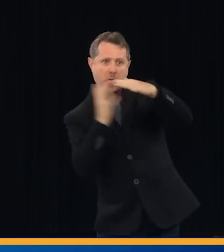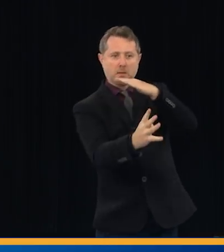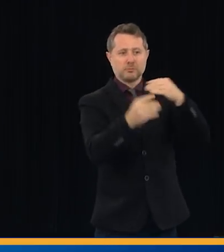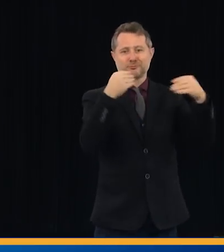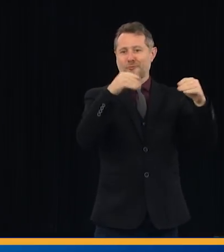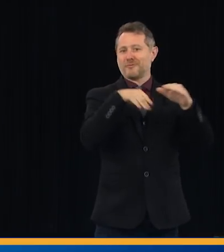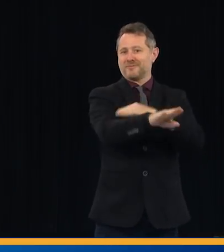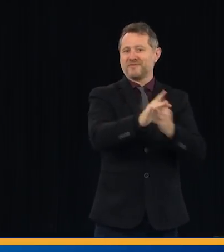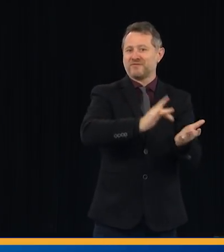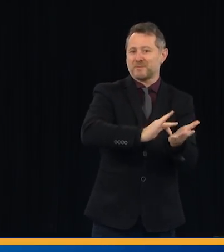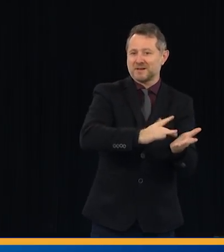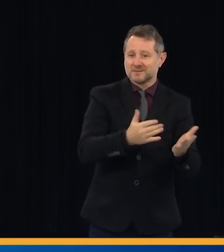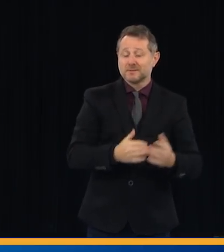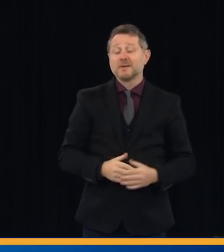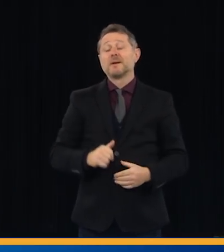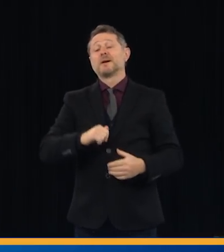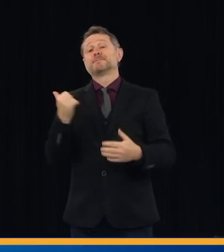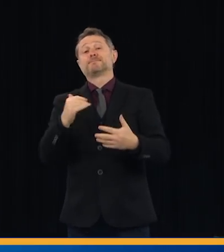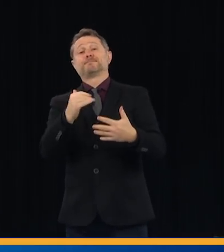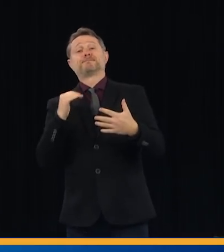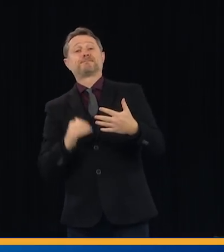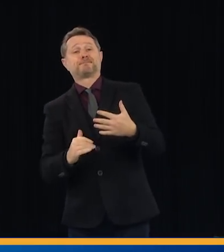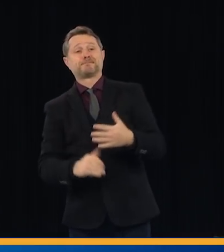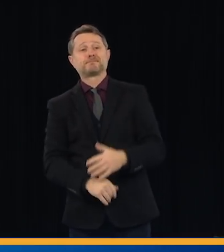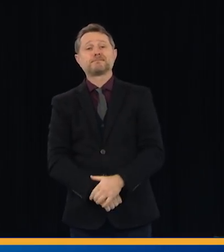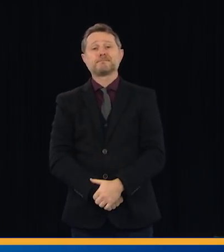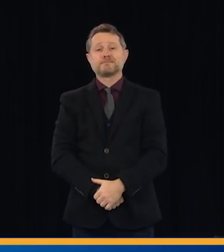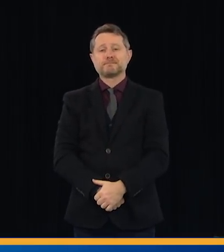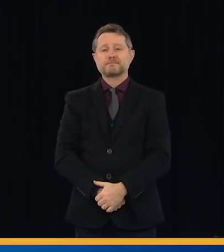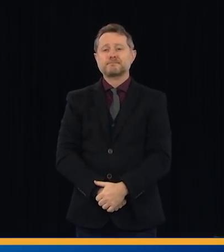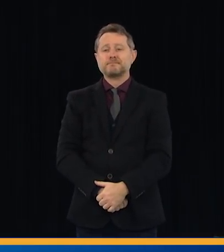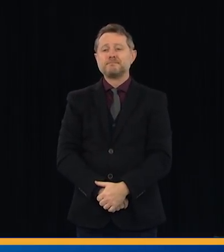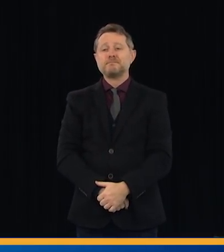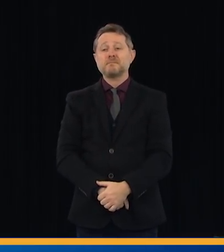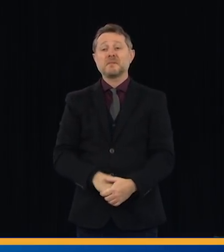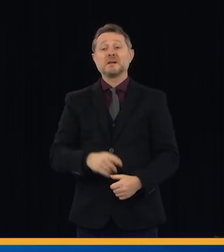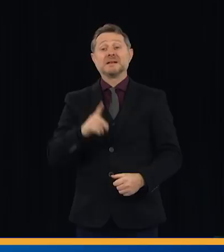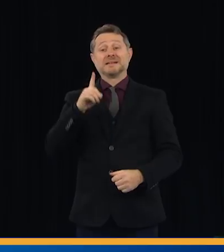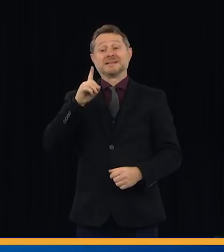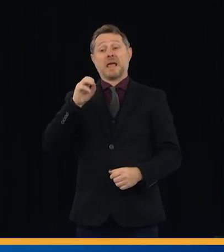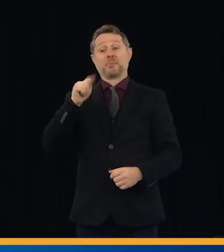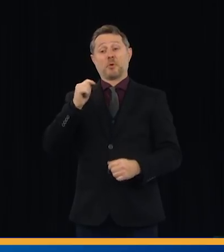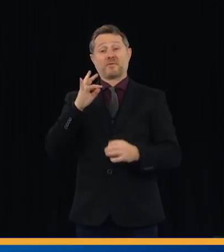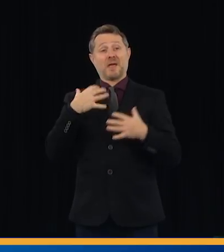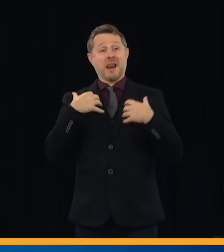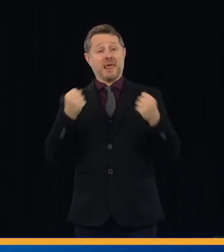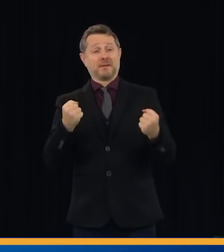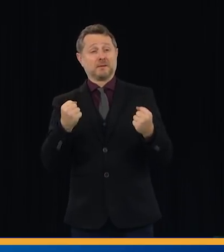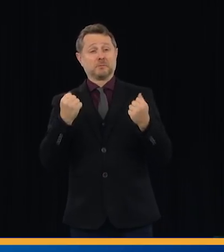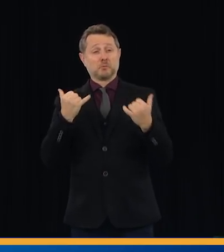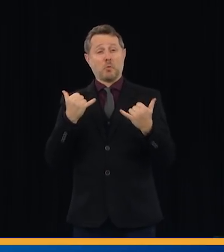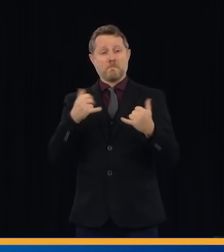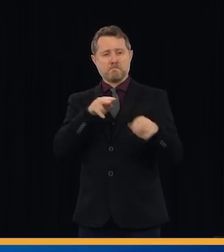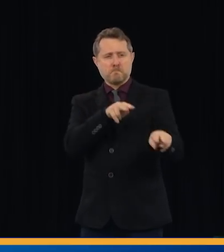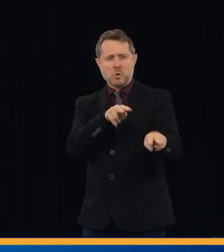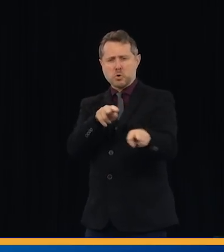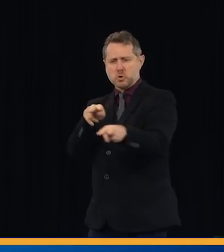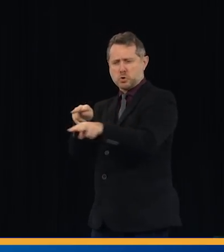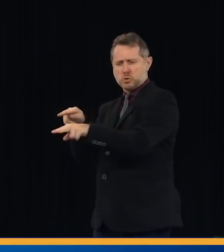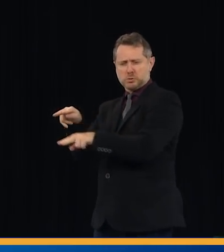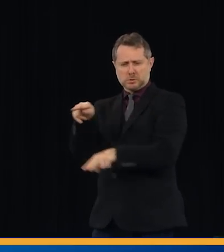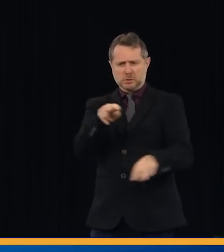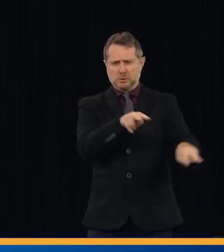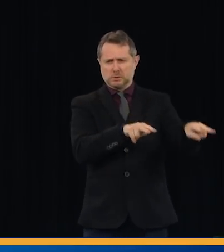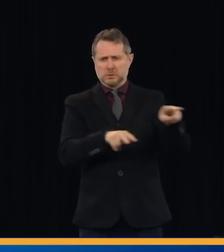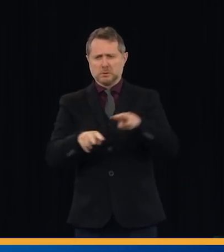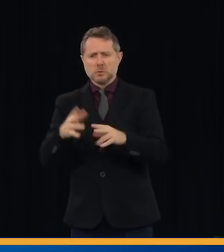Also, the Department of Health is monitoring the density and activity in the New York City parks, specifically